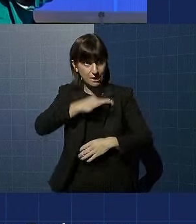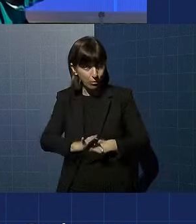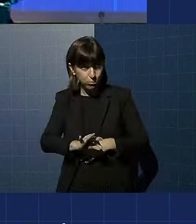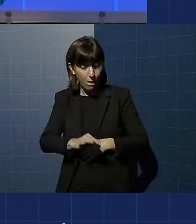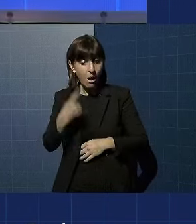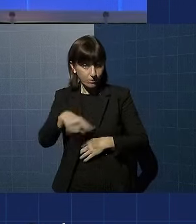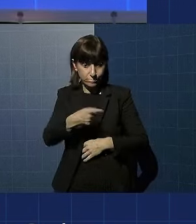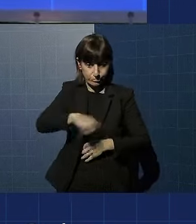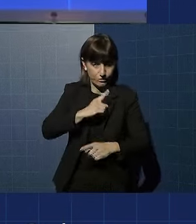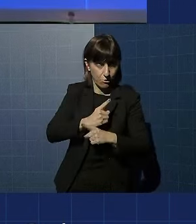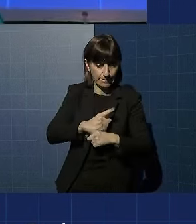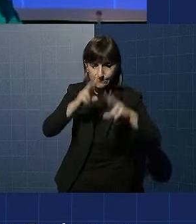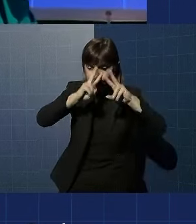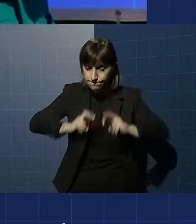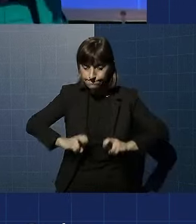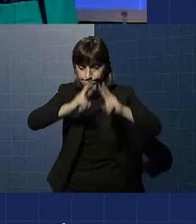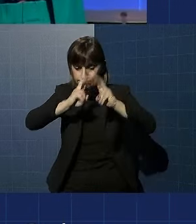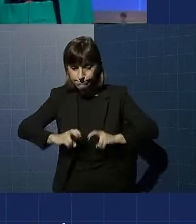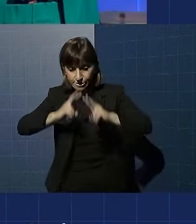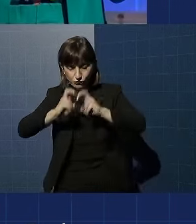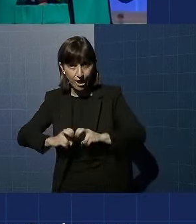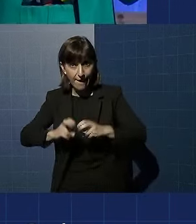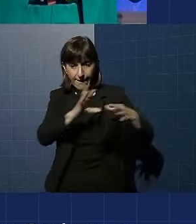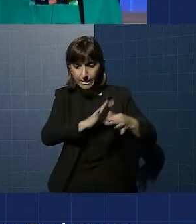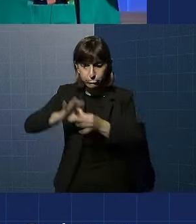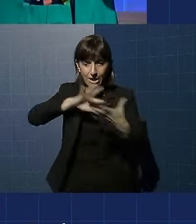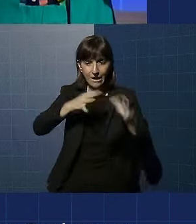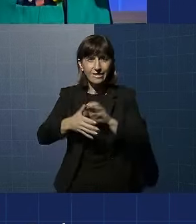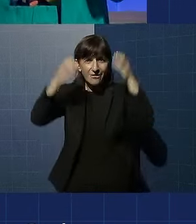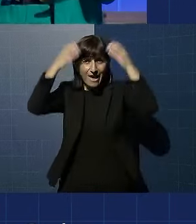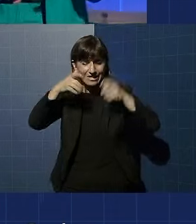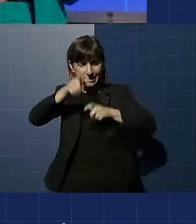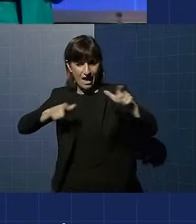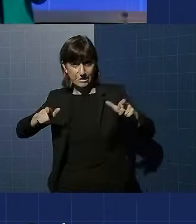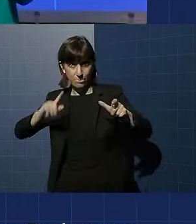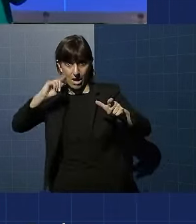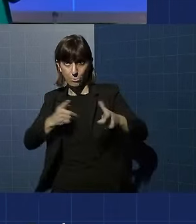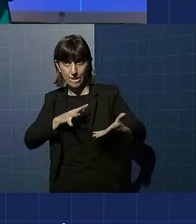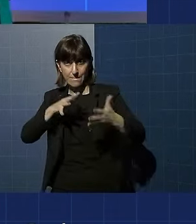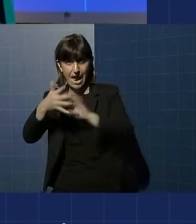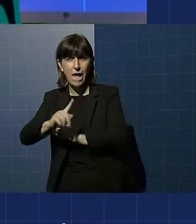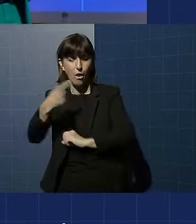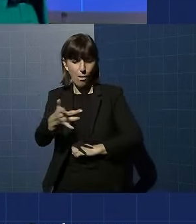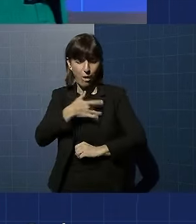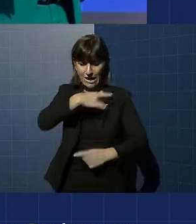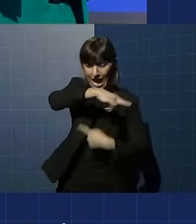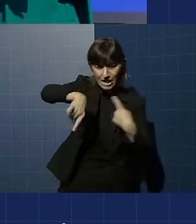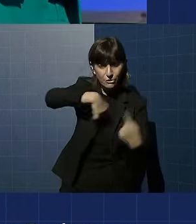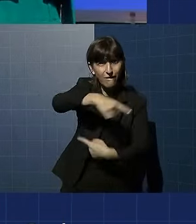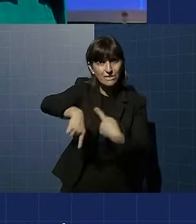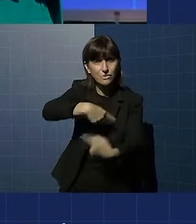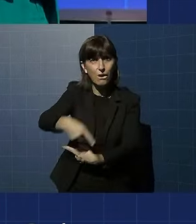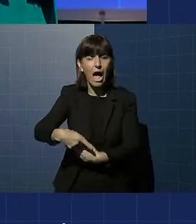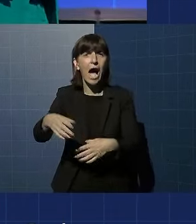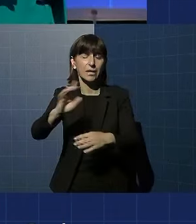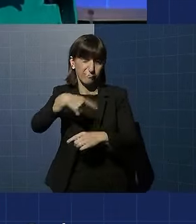Cardiovascular changes, I come back to that in a second. There can be kidney stones because we have a different, let's say, cascade